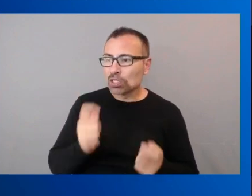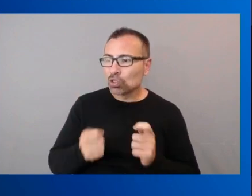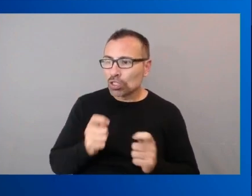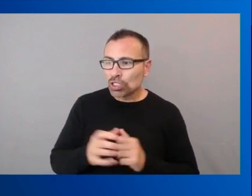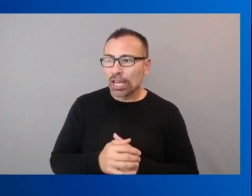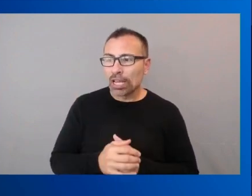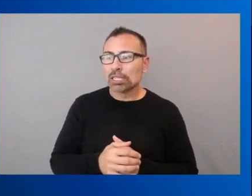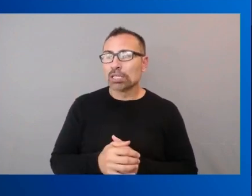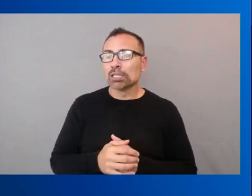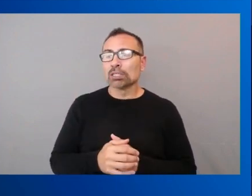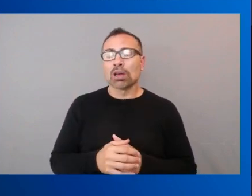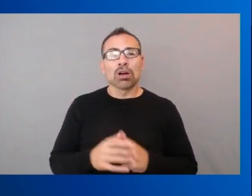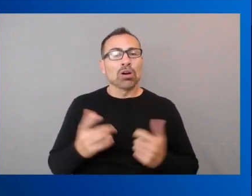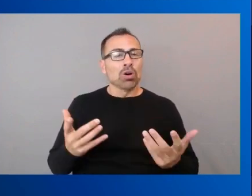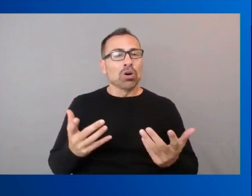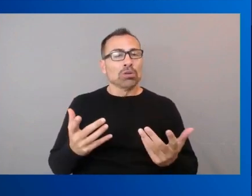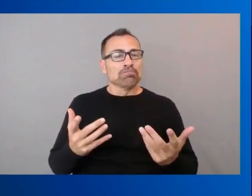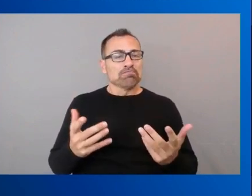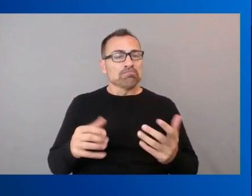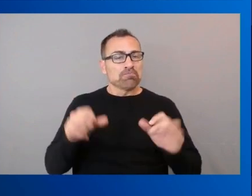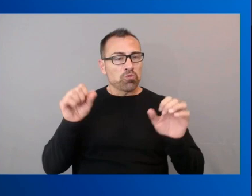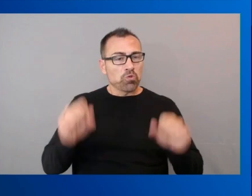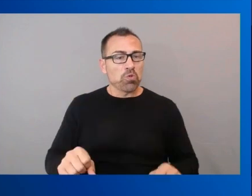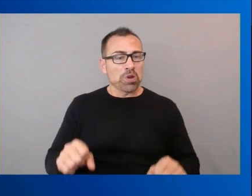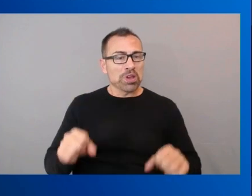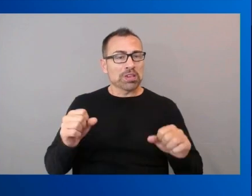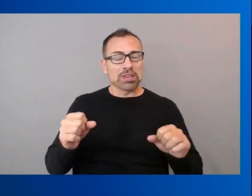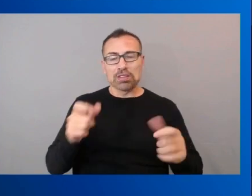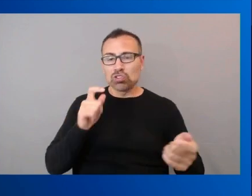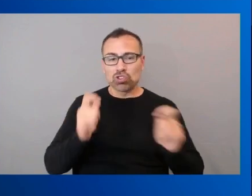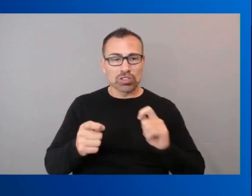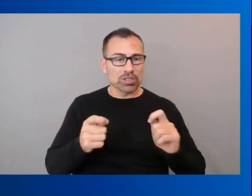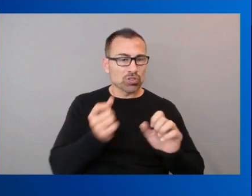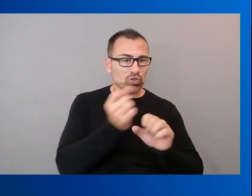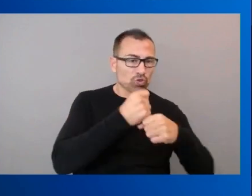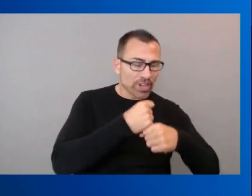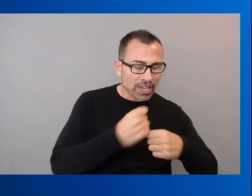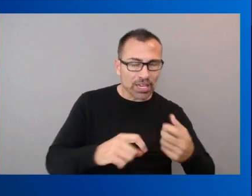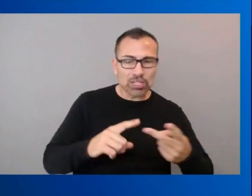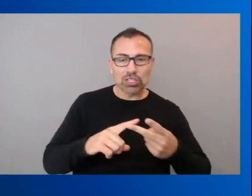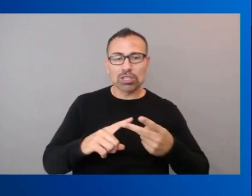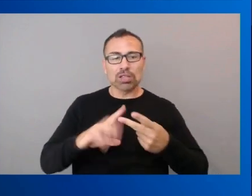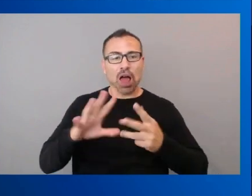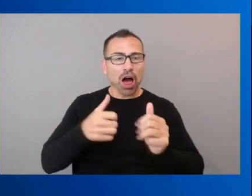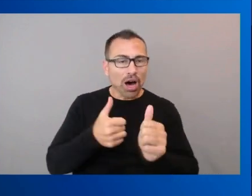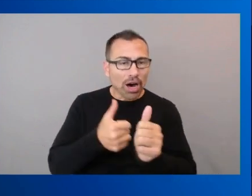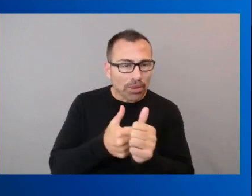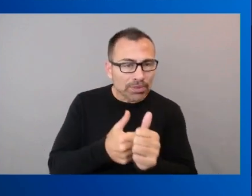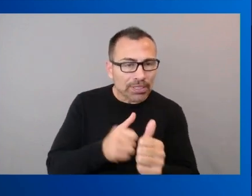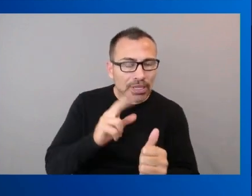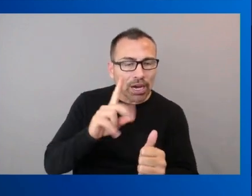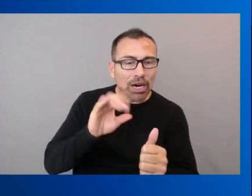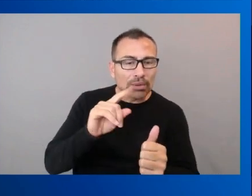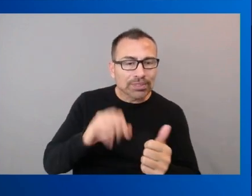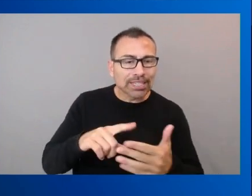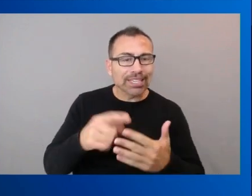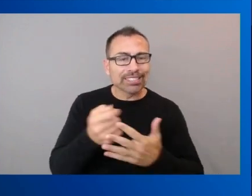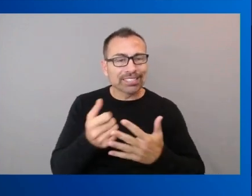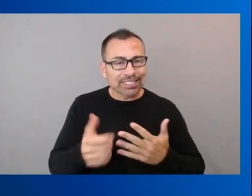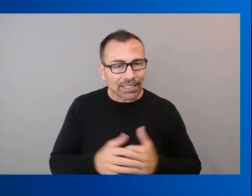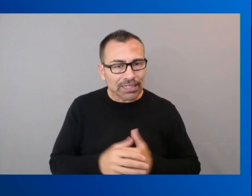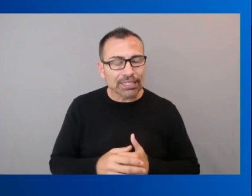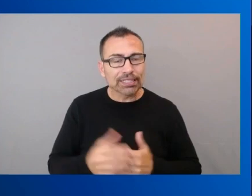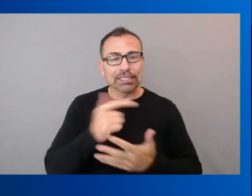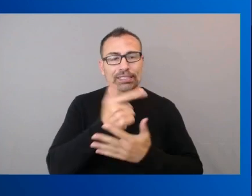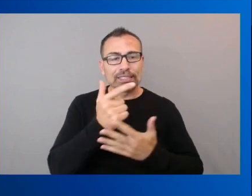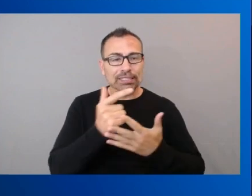change, creation, updates, and deletes, and then also we have things like step functions being able to orchestrate this business logic,